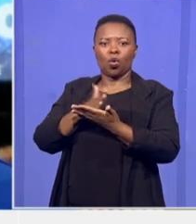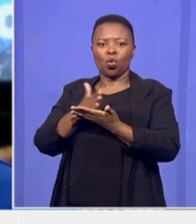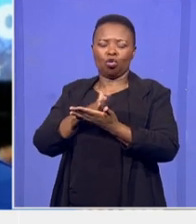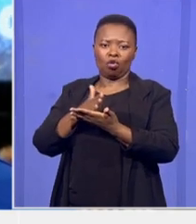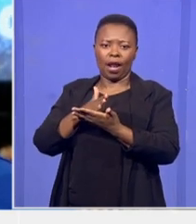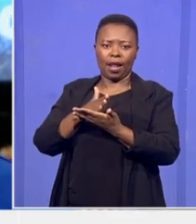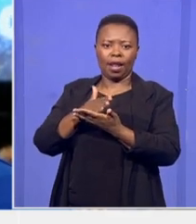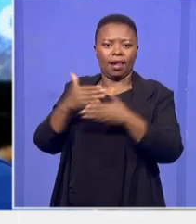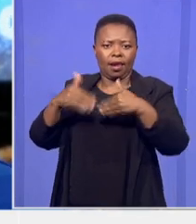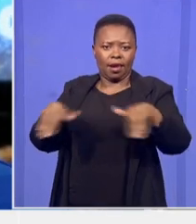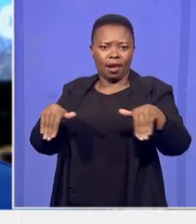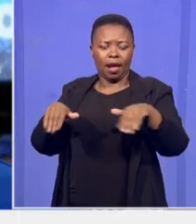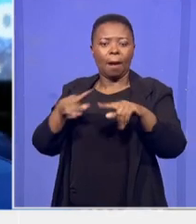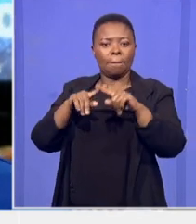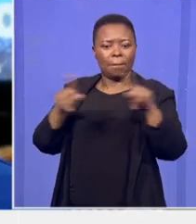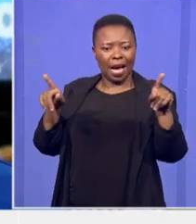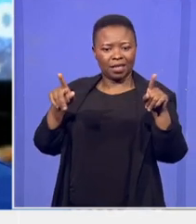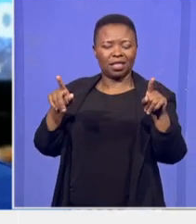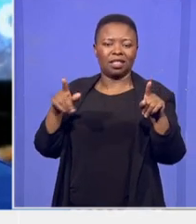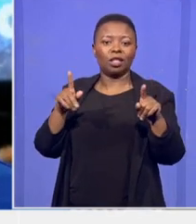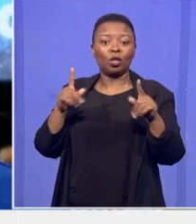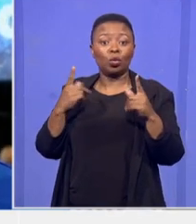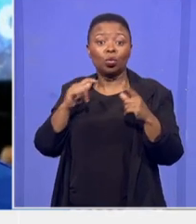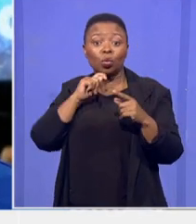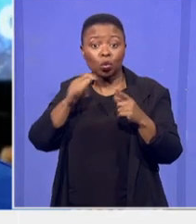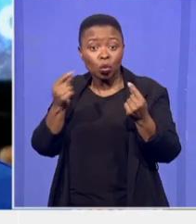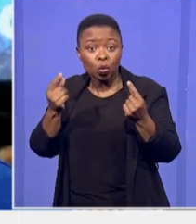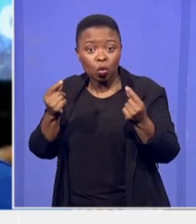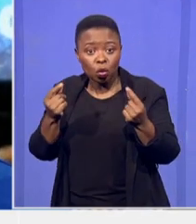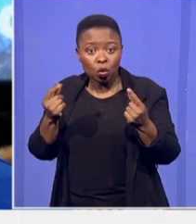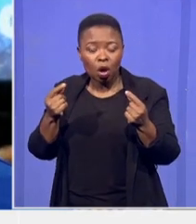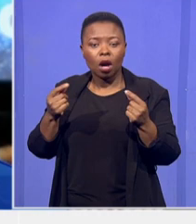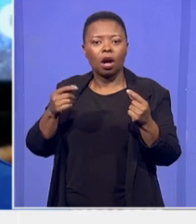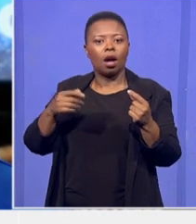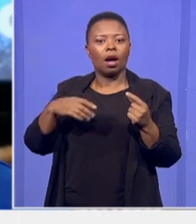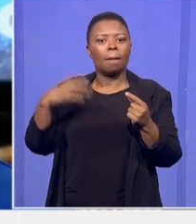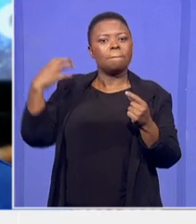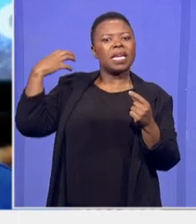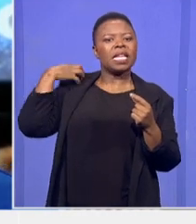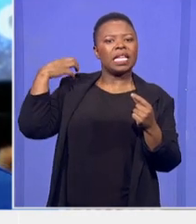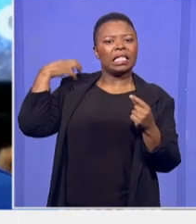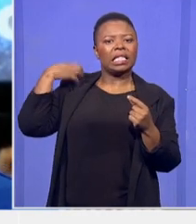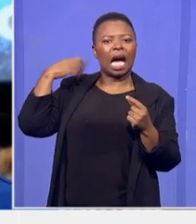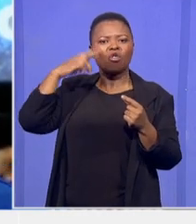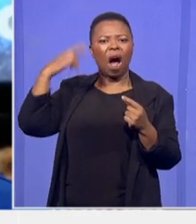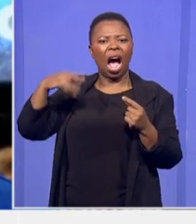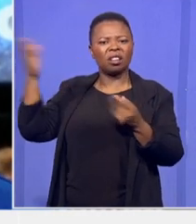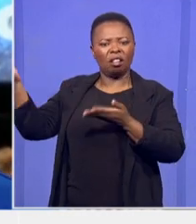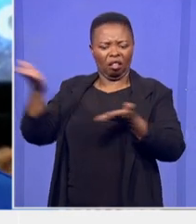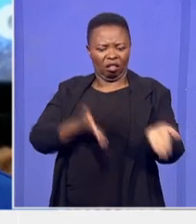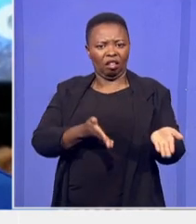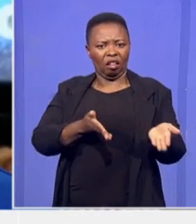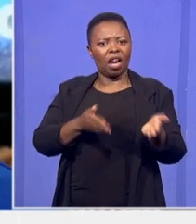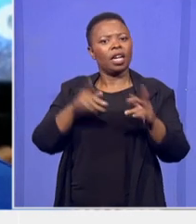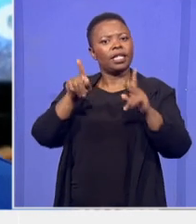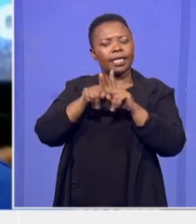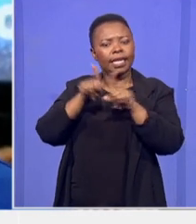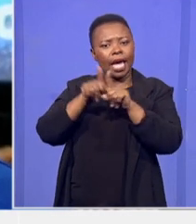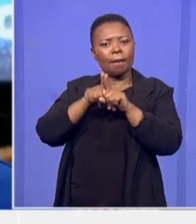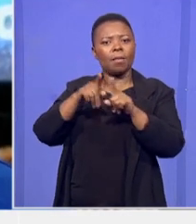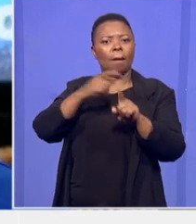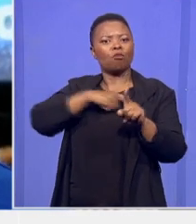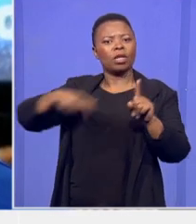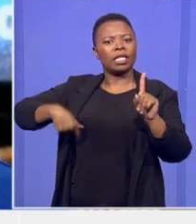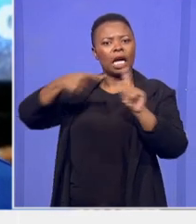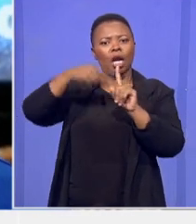practice welcoming the Russian minister to our shores, seemingly having invited President Putin to